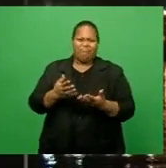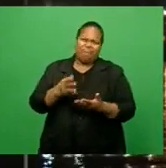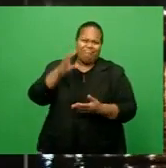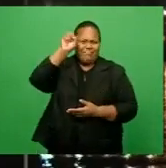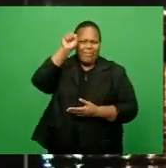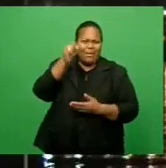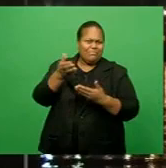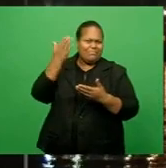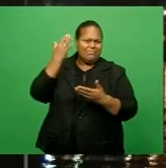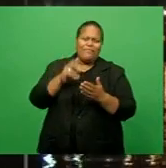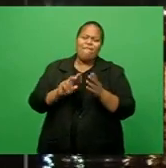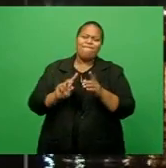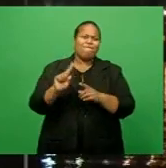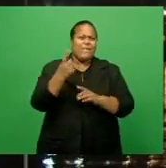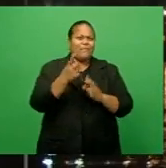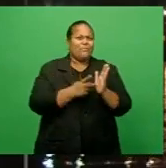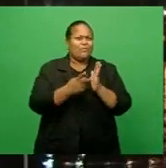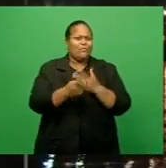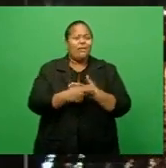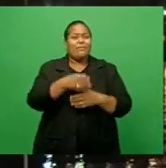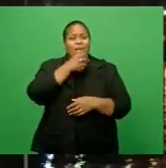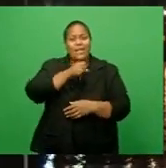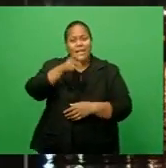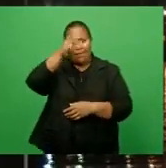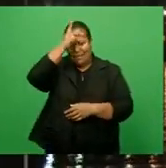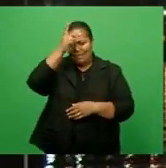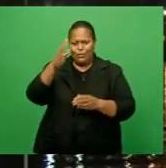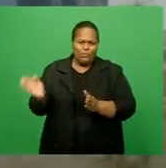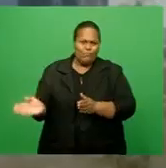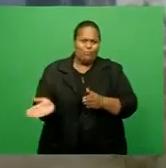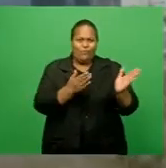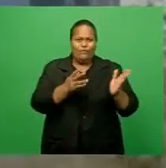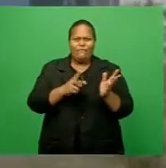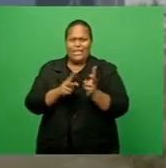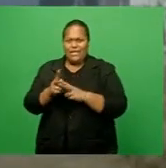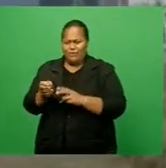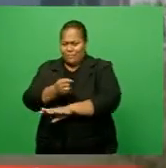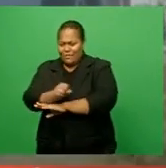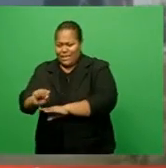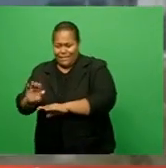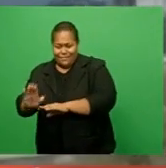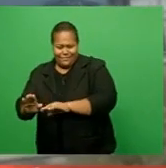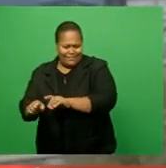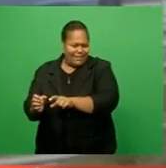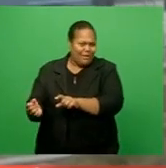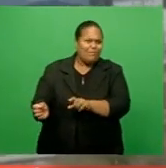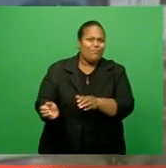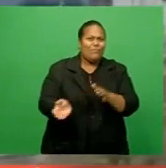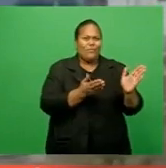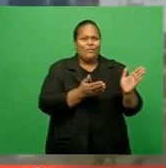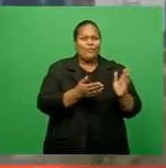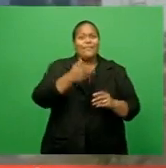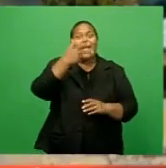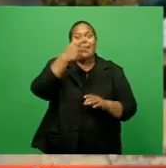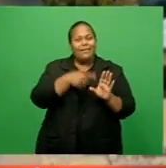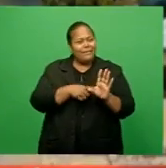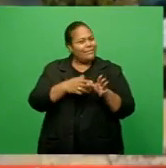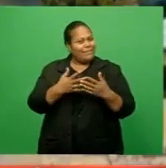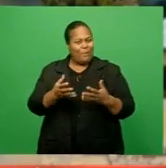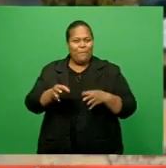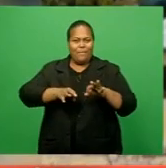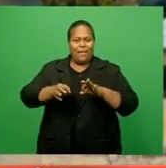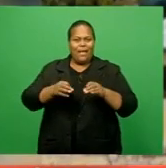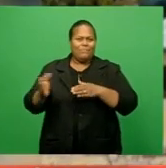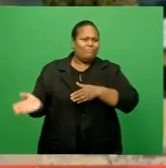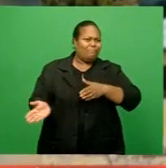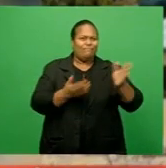project is the first for Kandavo. Sainiani Boiler reports. 8 years in the making, the relocation of 30